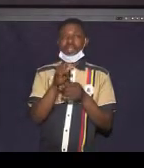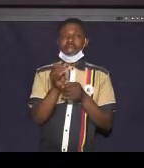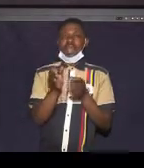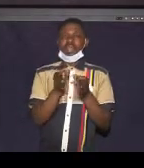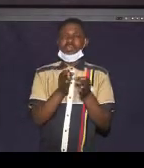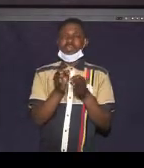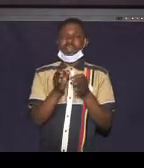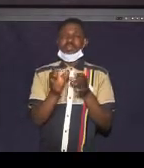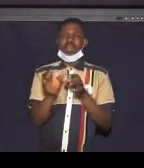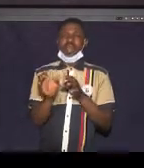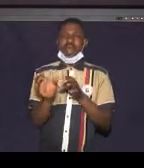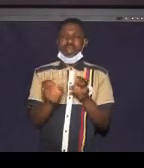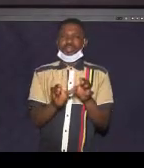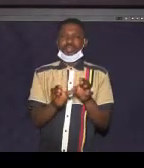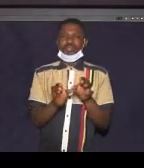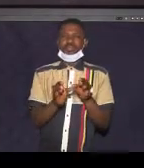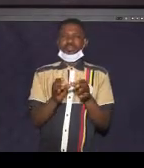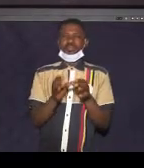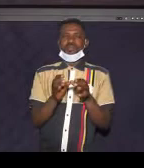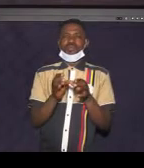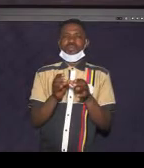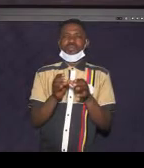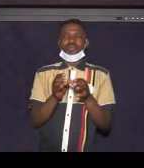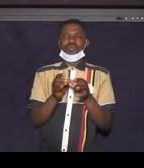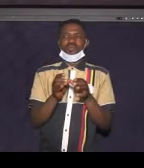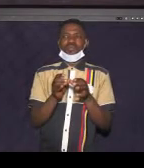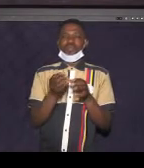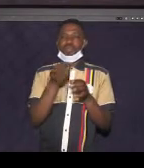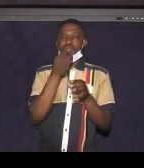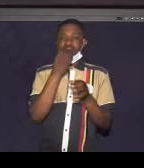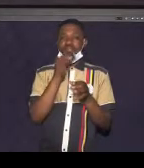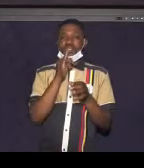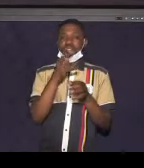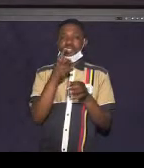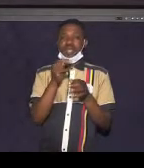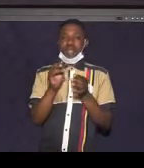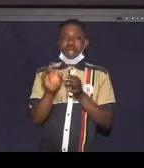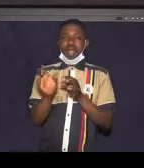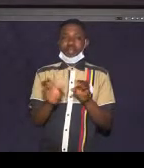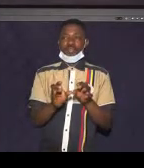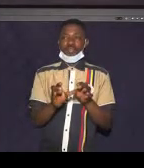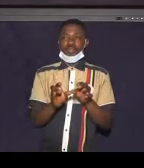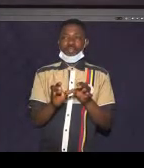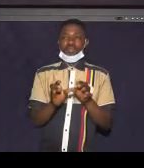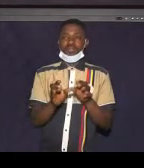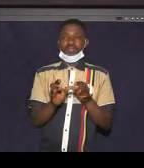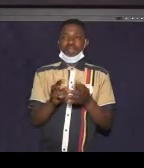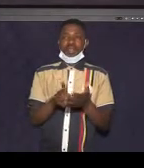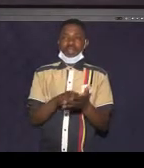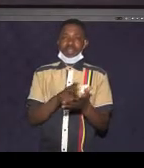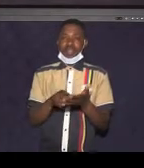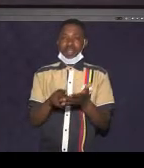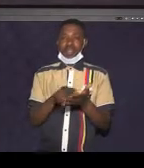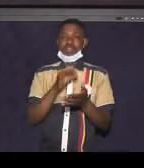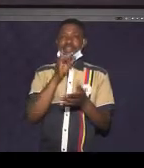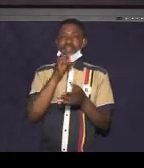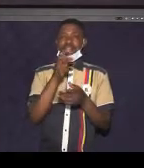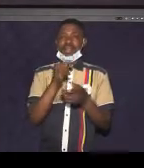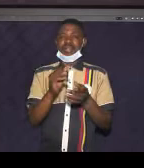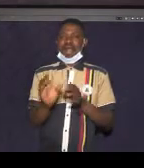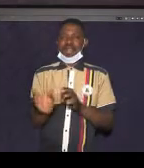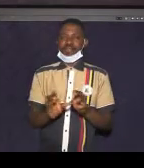action. Eat is an action. Dance is an